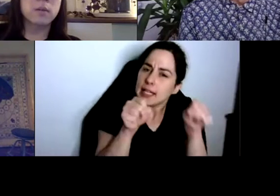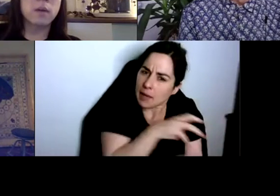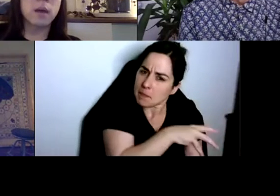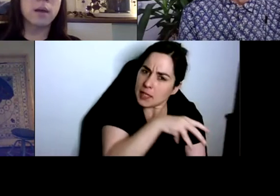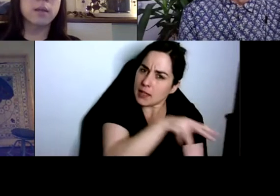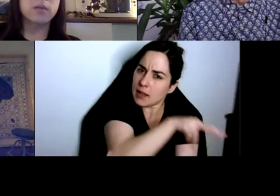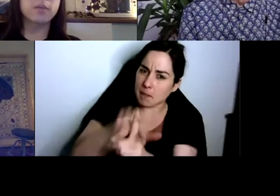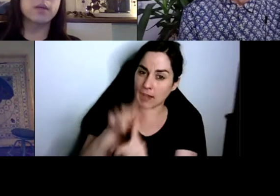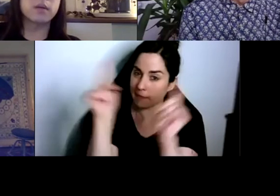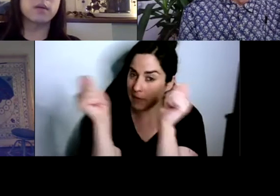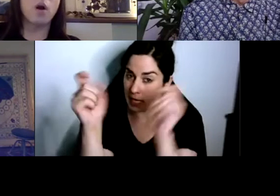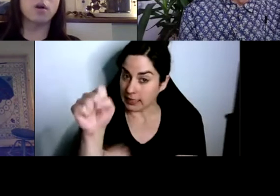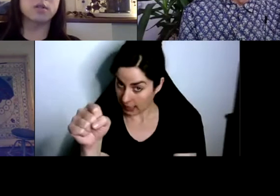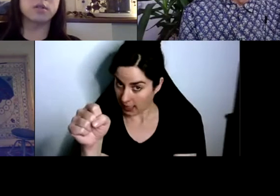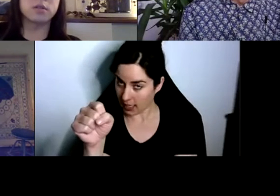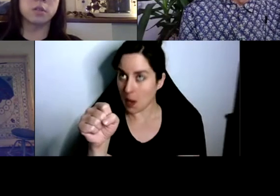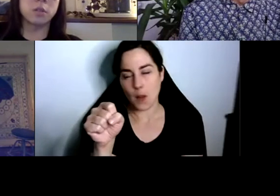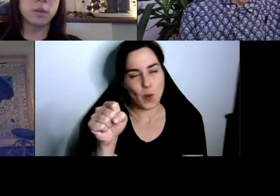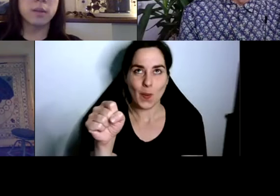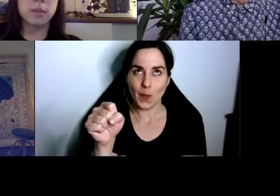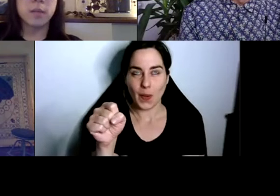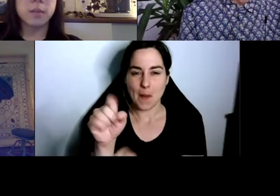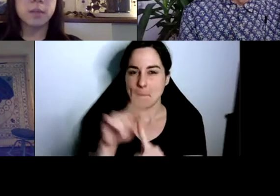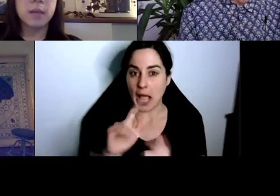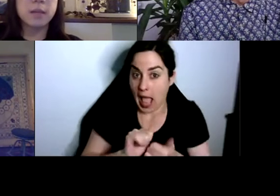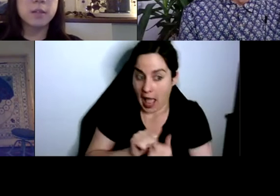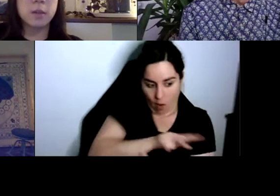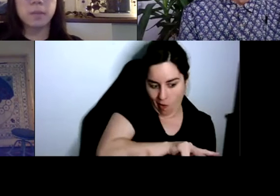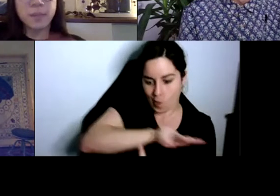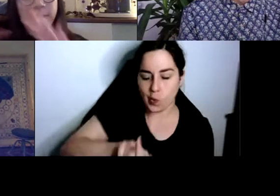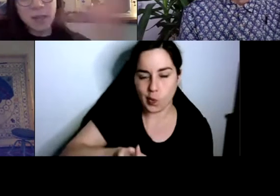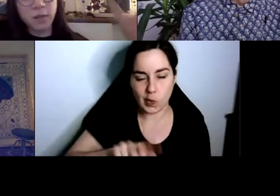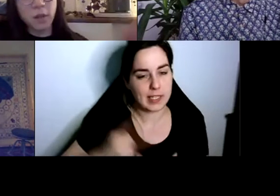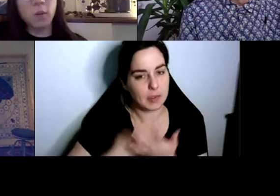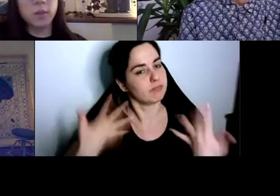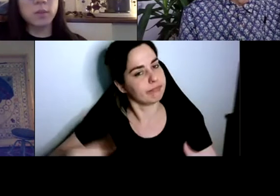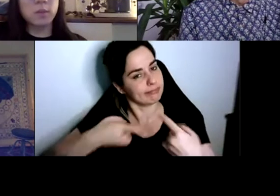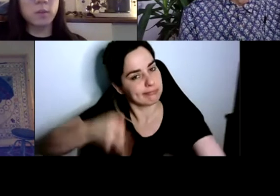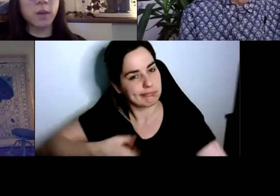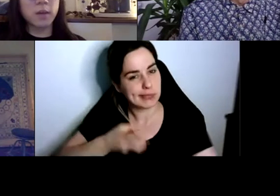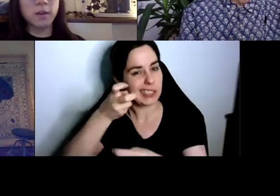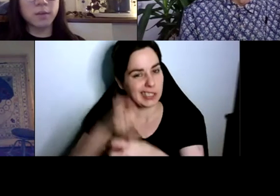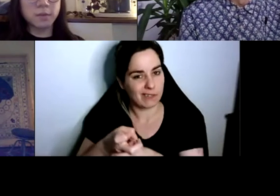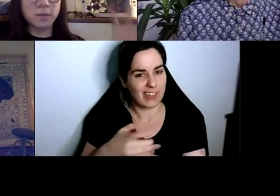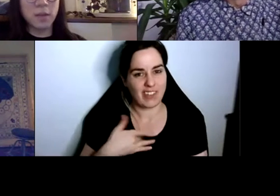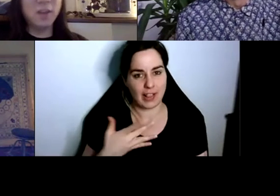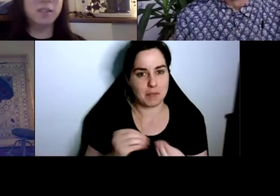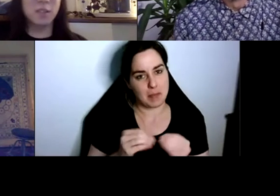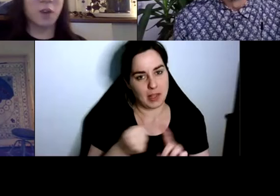is can be hard to do, I think, sometimes. So that's kind of a long-winded way